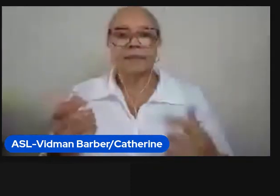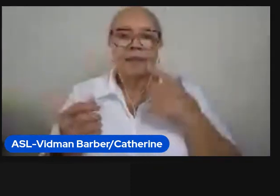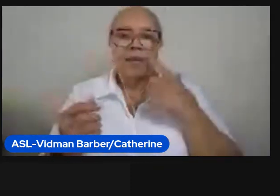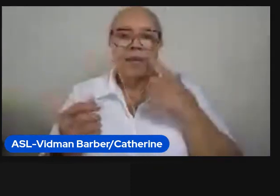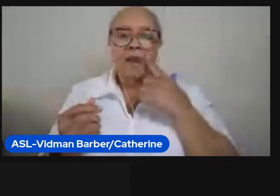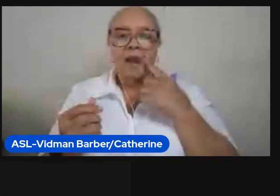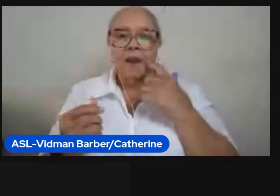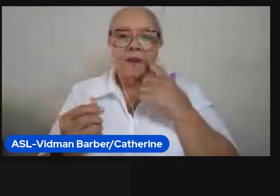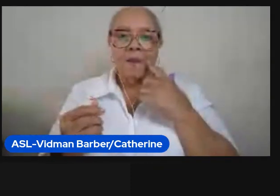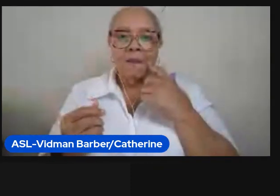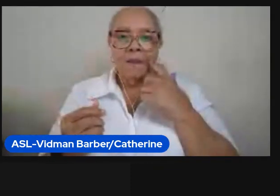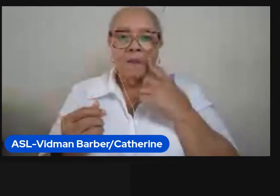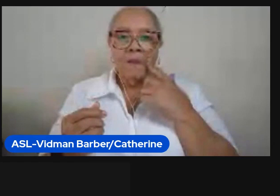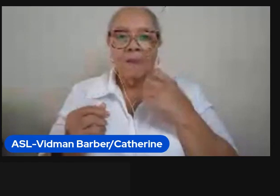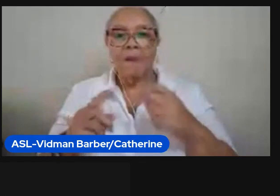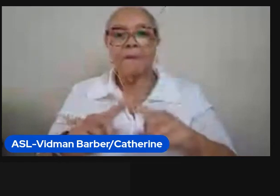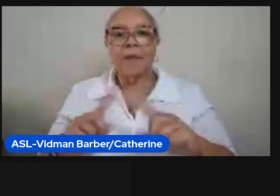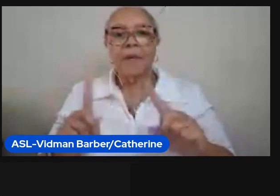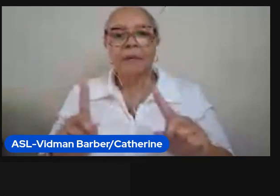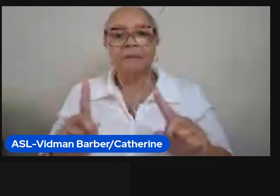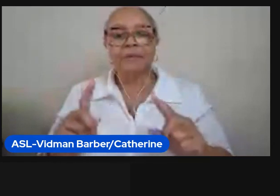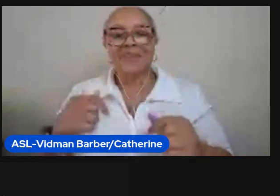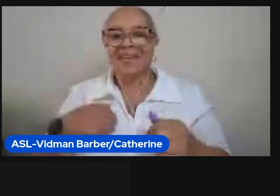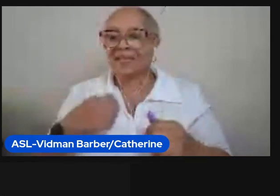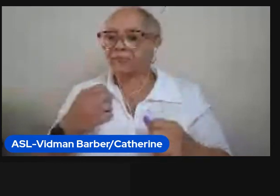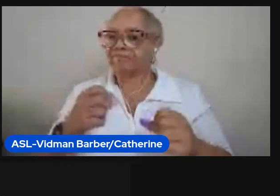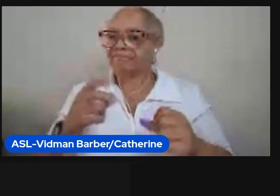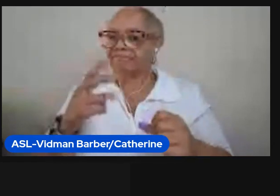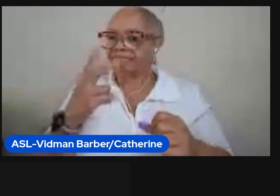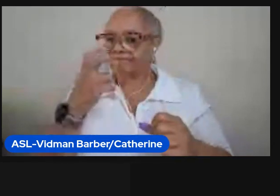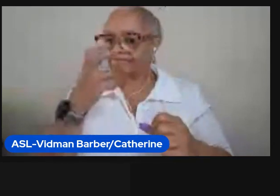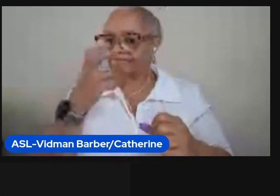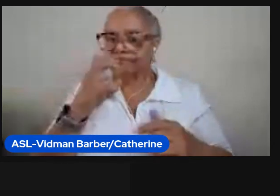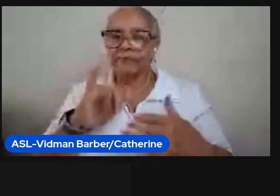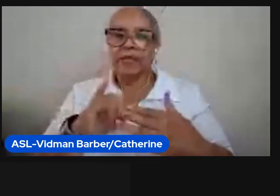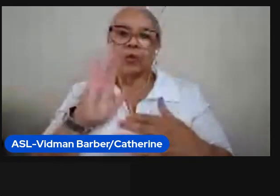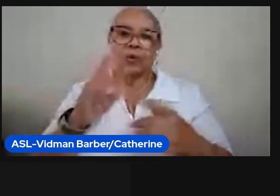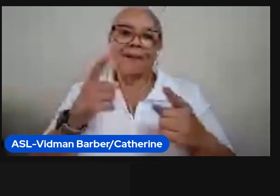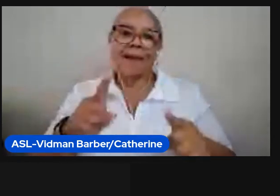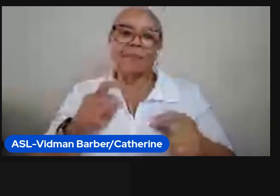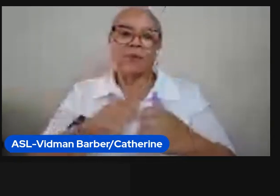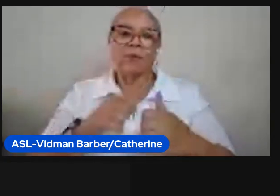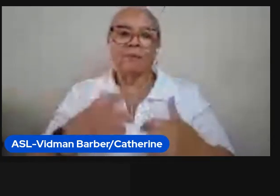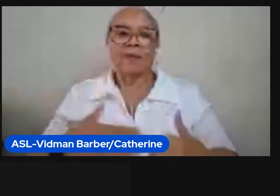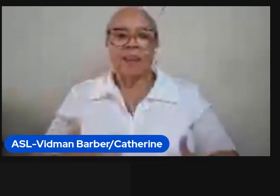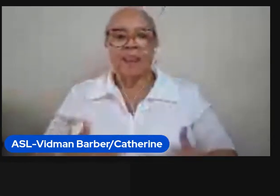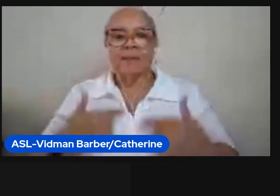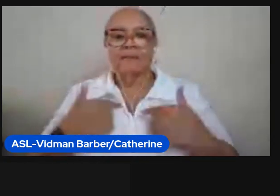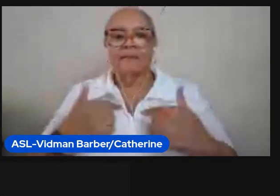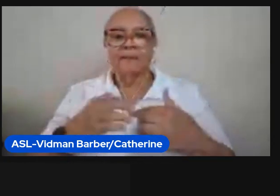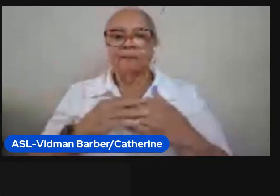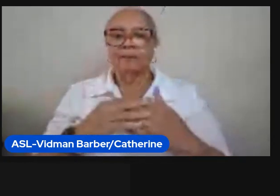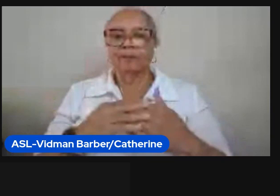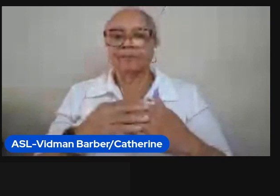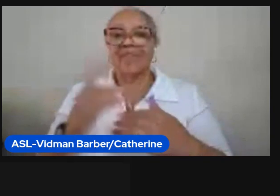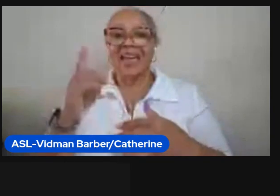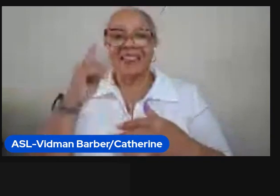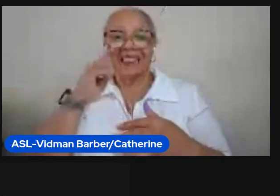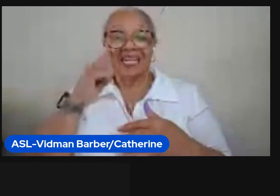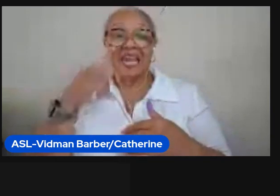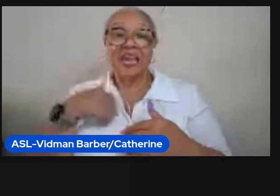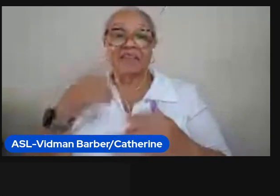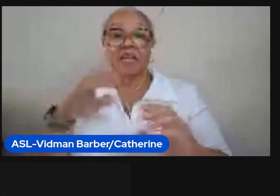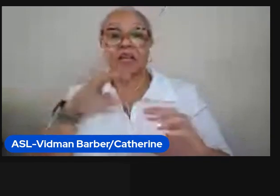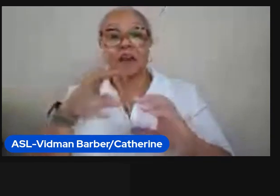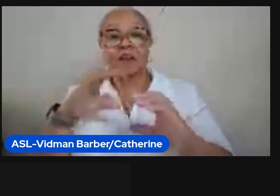But you know, I doubt that that world will happen in my lifetime. But I think having the conversation